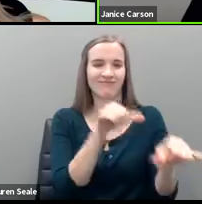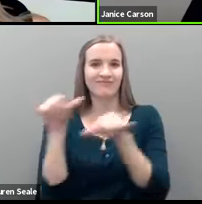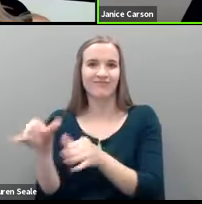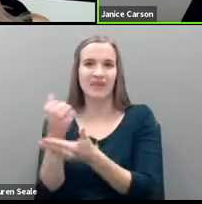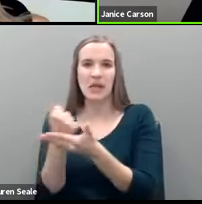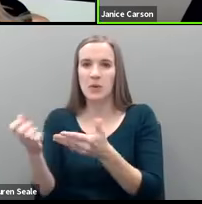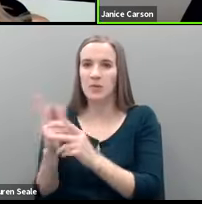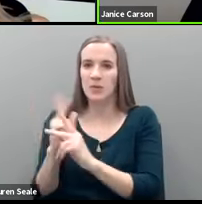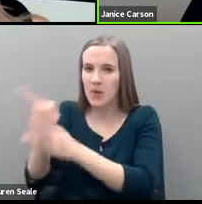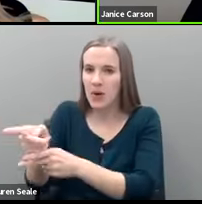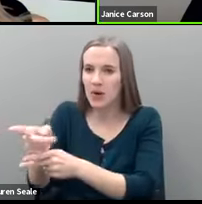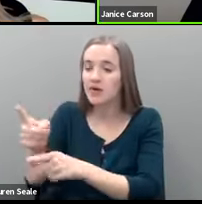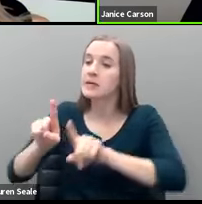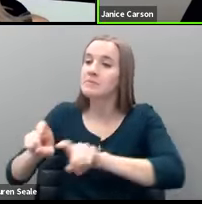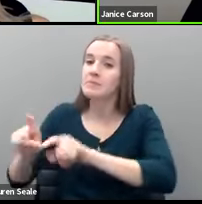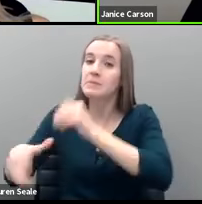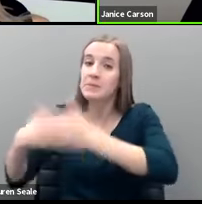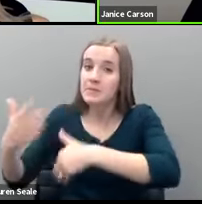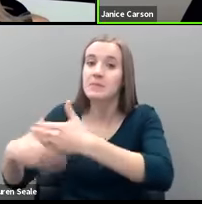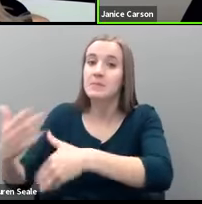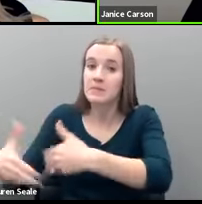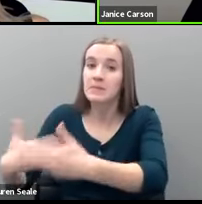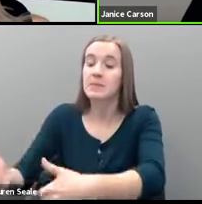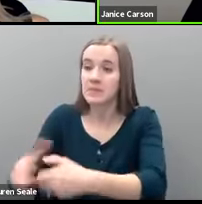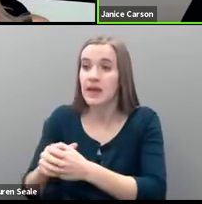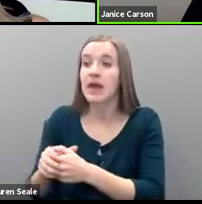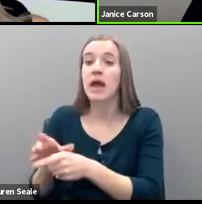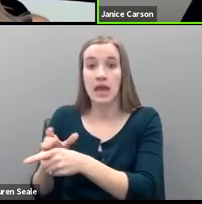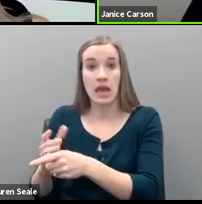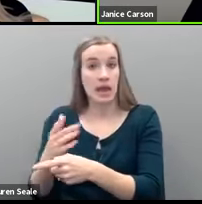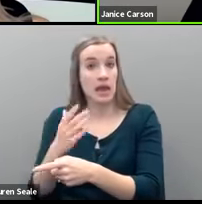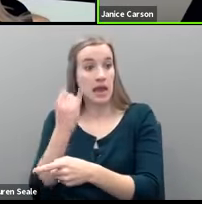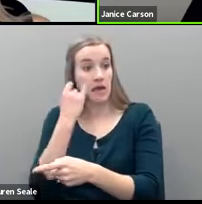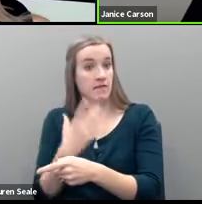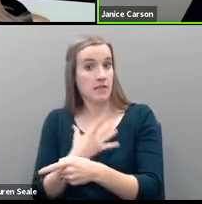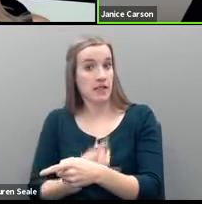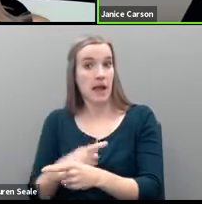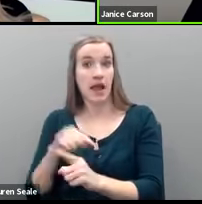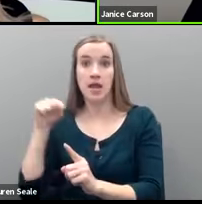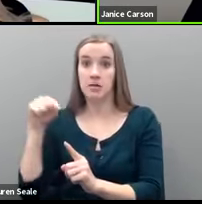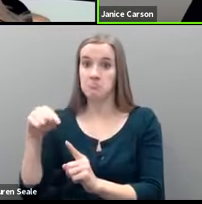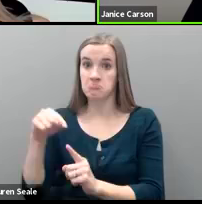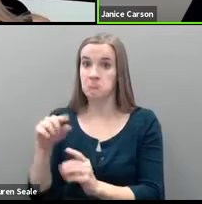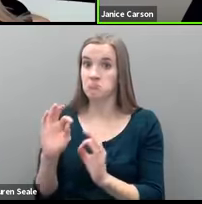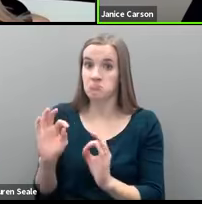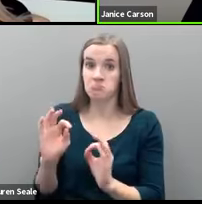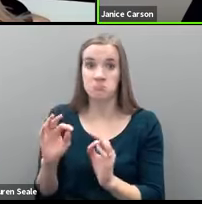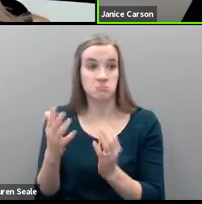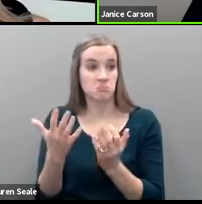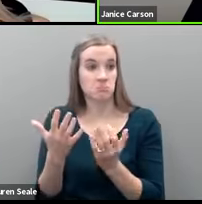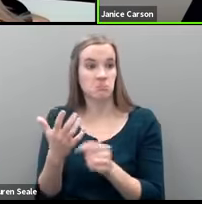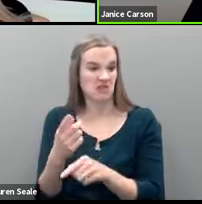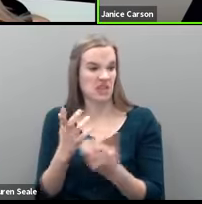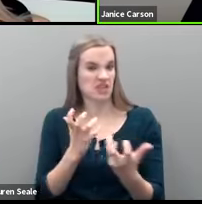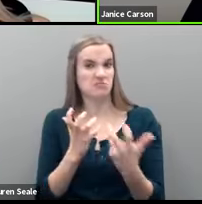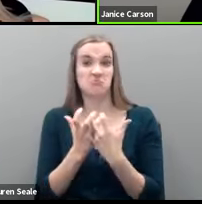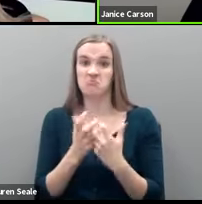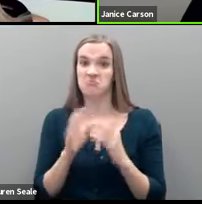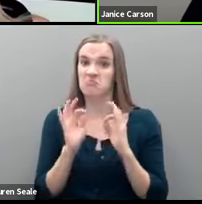you give it a go. And then when you decide on what it is, that personal decision on what works for you after you've borrowed